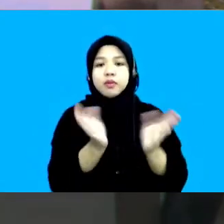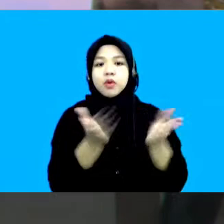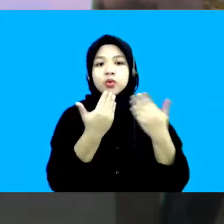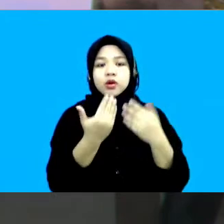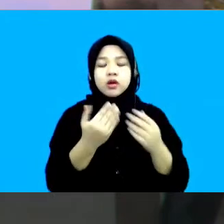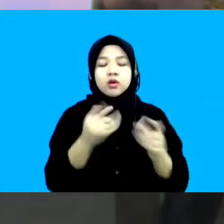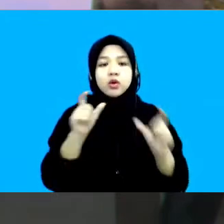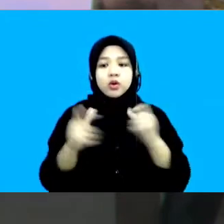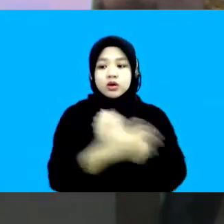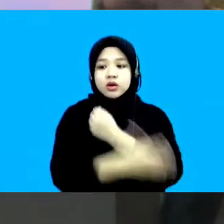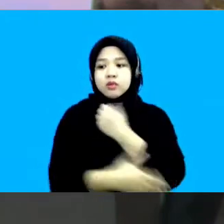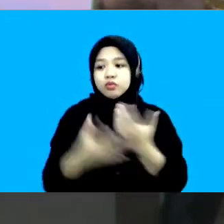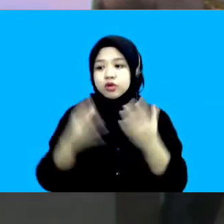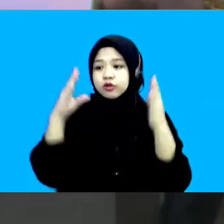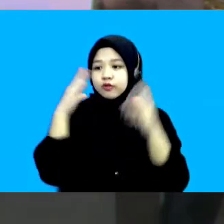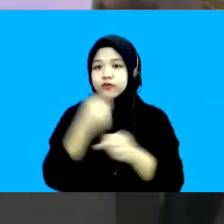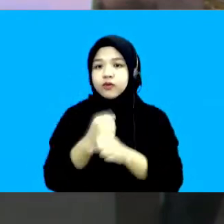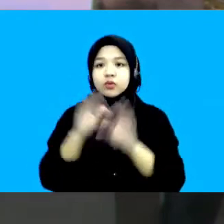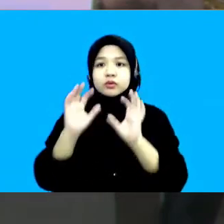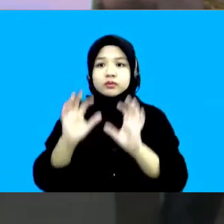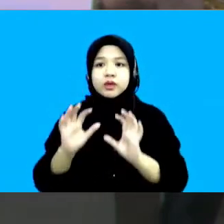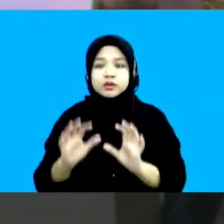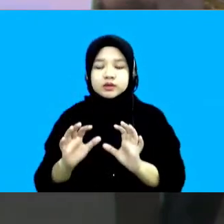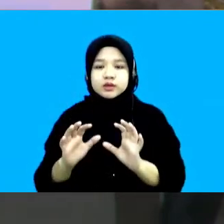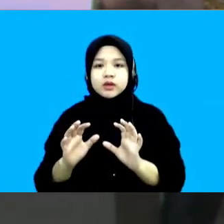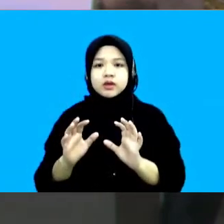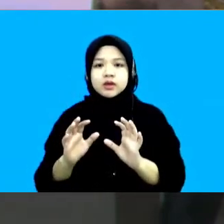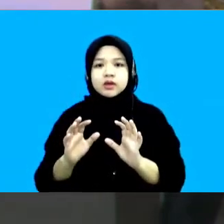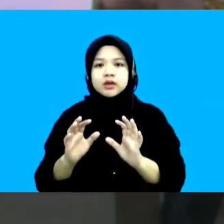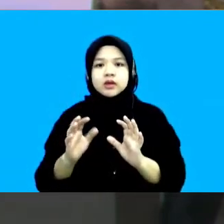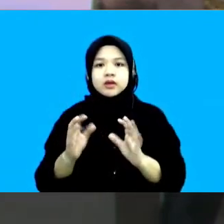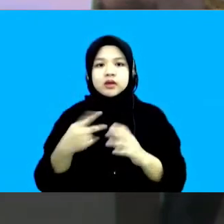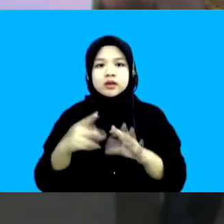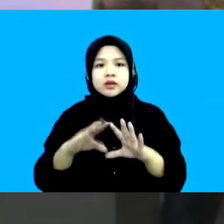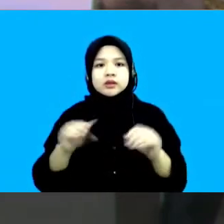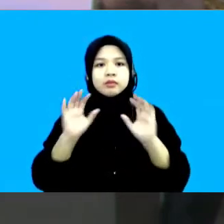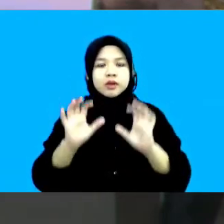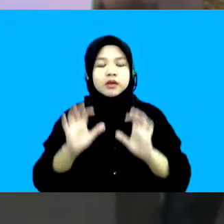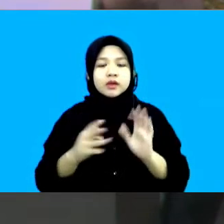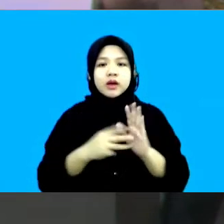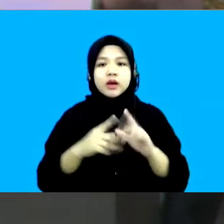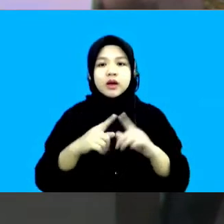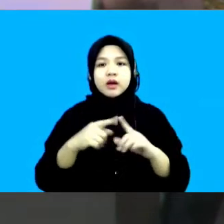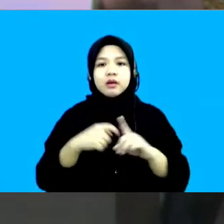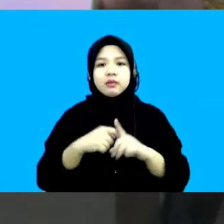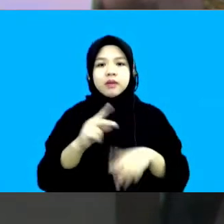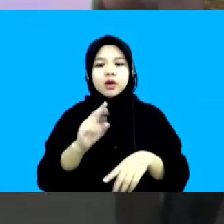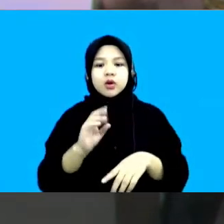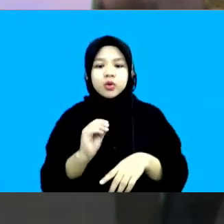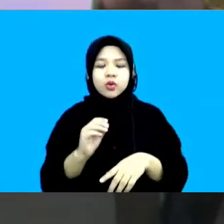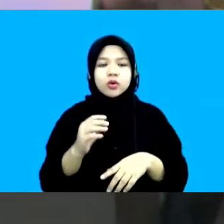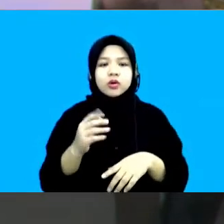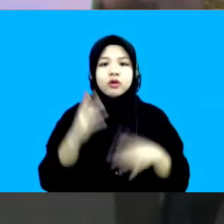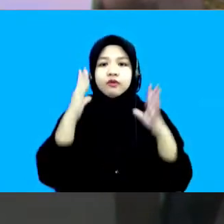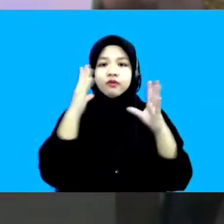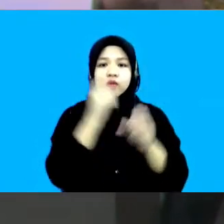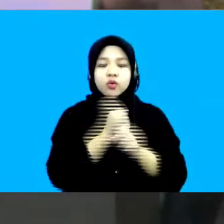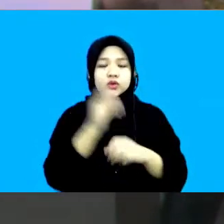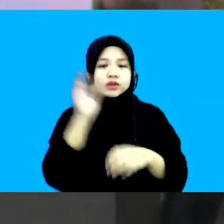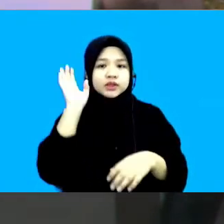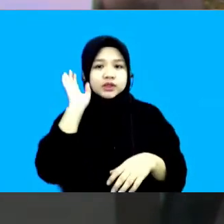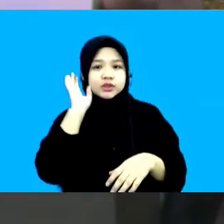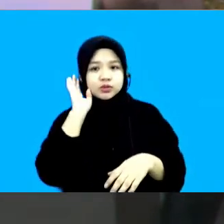there was no pandemic and people can sell it on the street. But during the pandemic, they did it through the